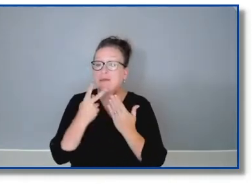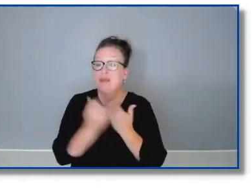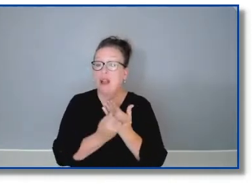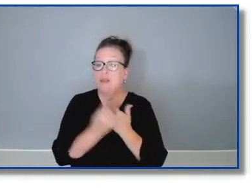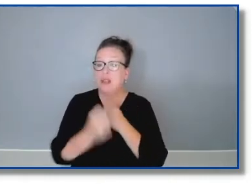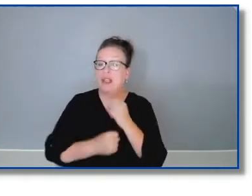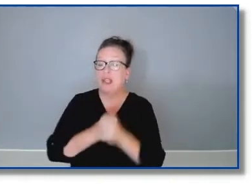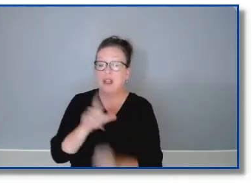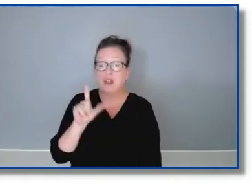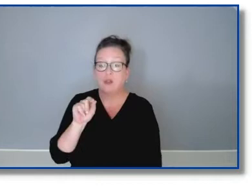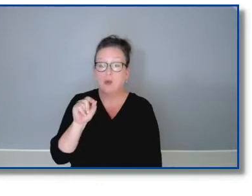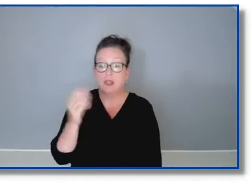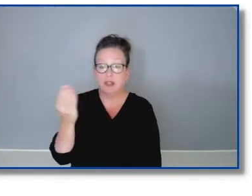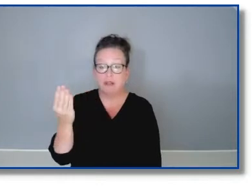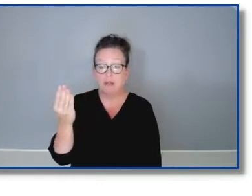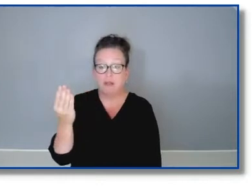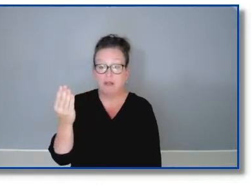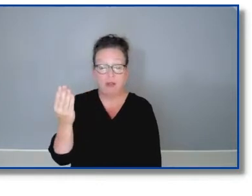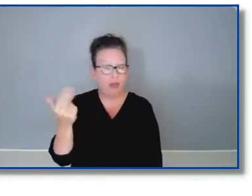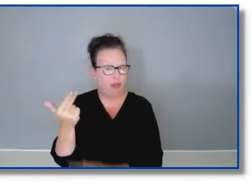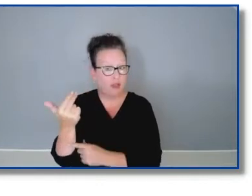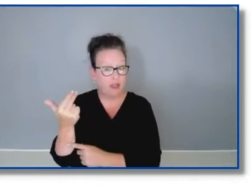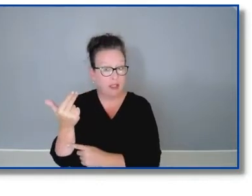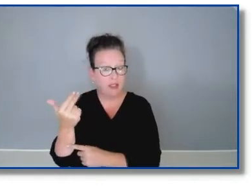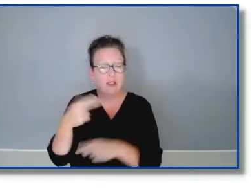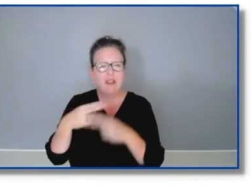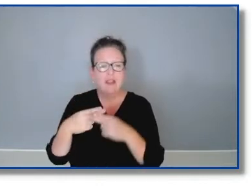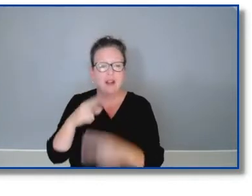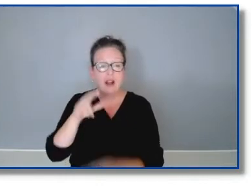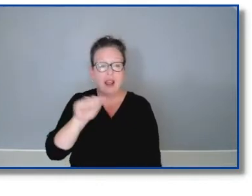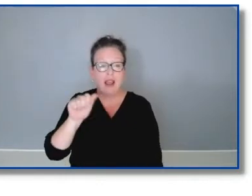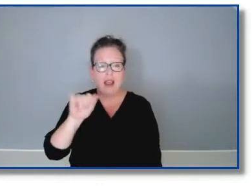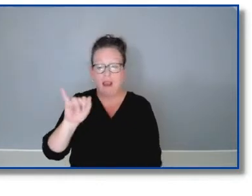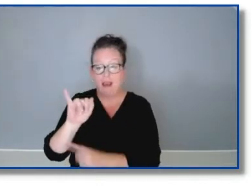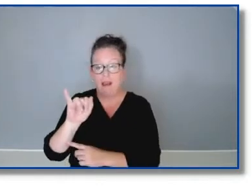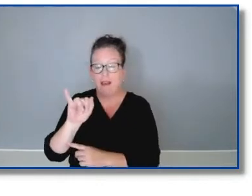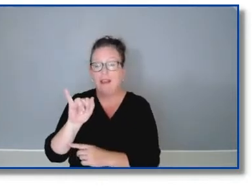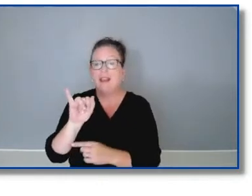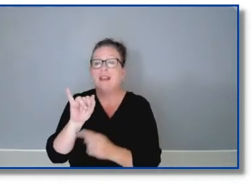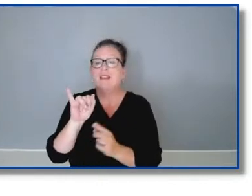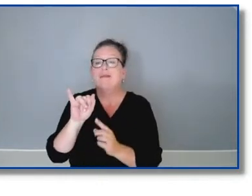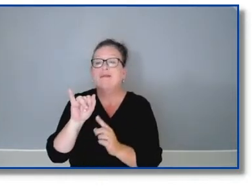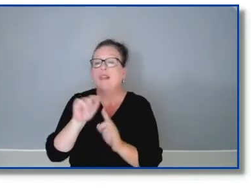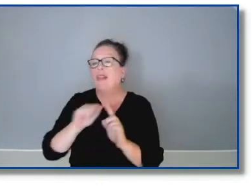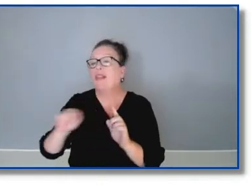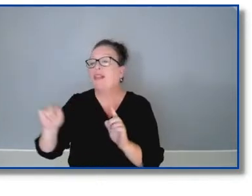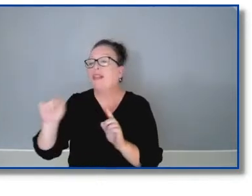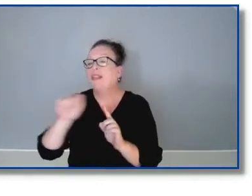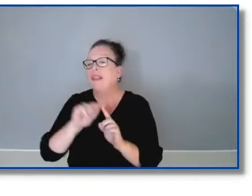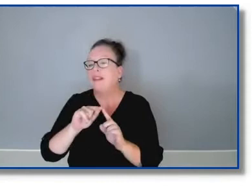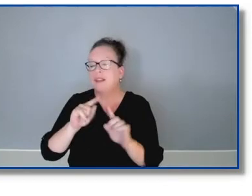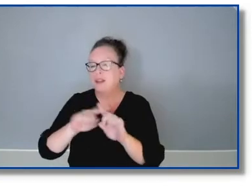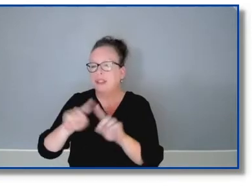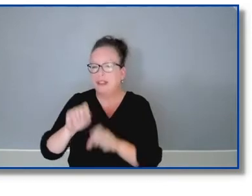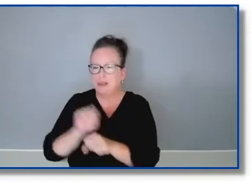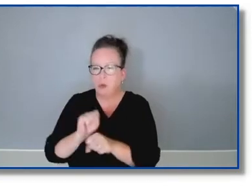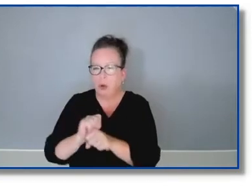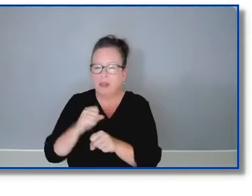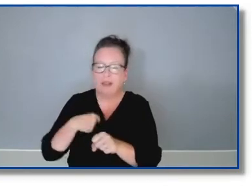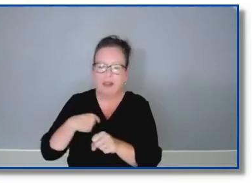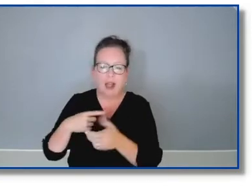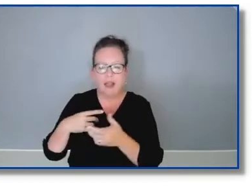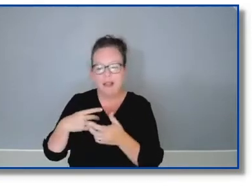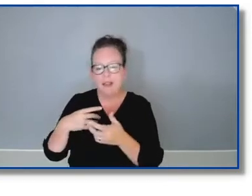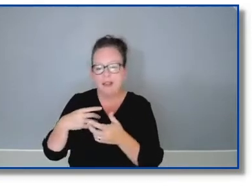2014, titled AAI, and these are works that I crowdsourced or outsourced to